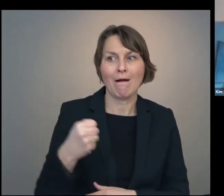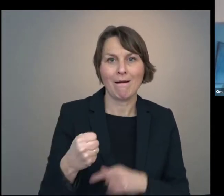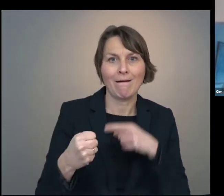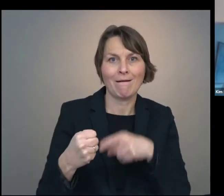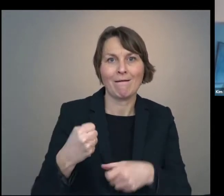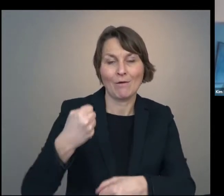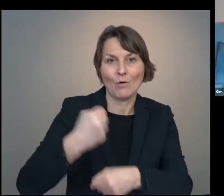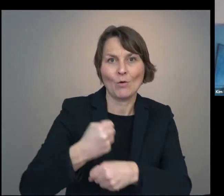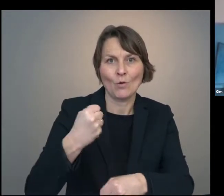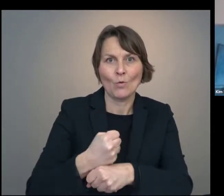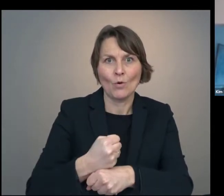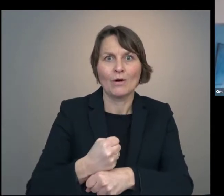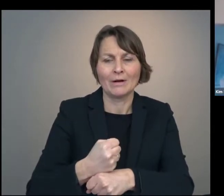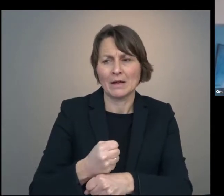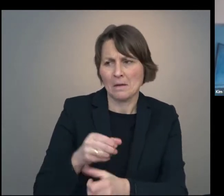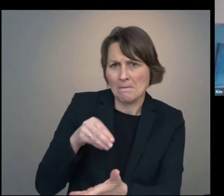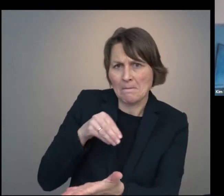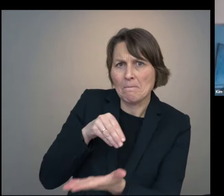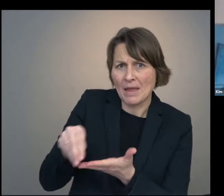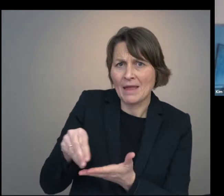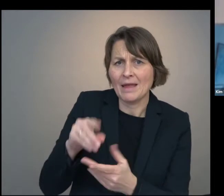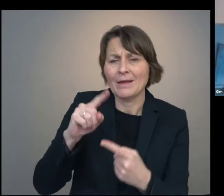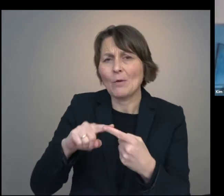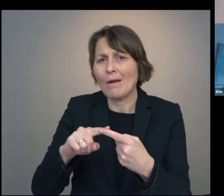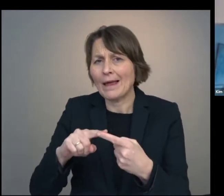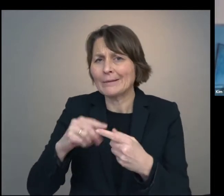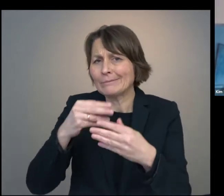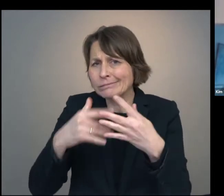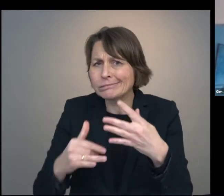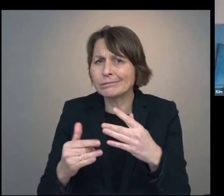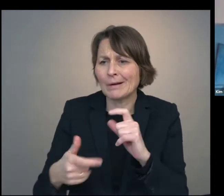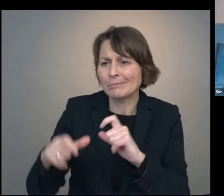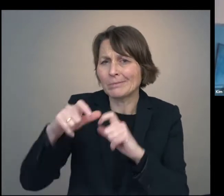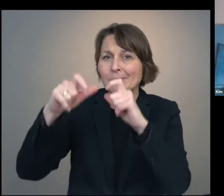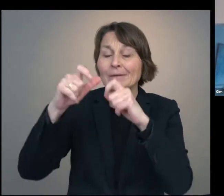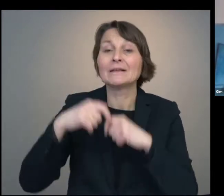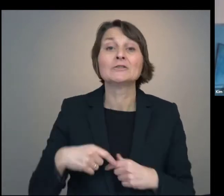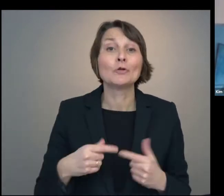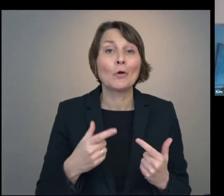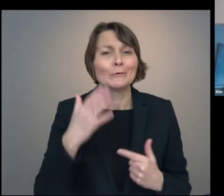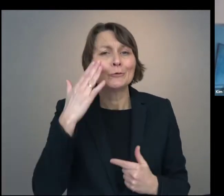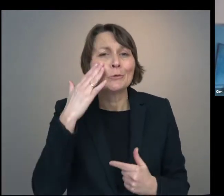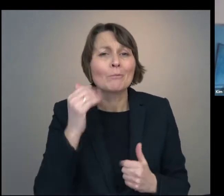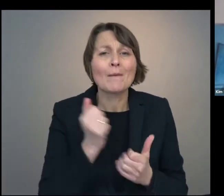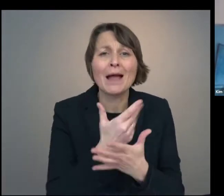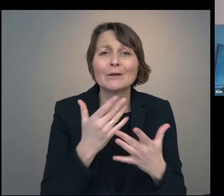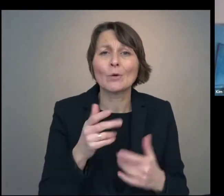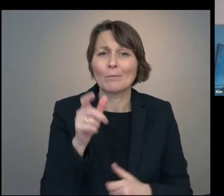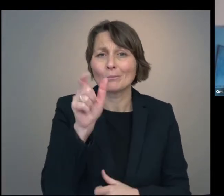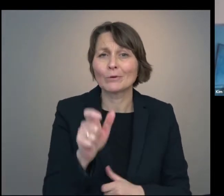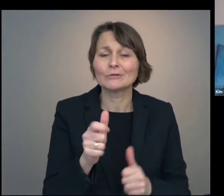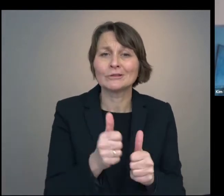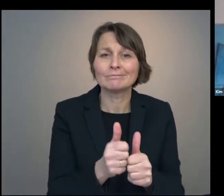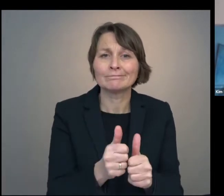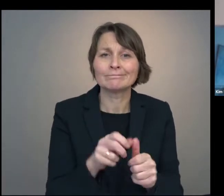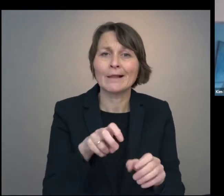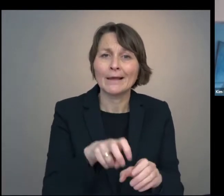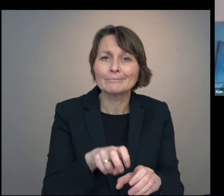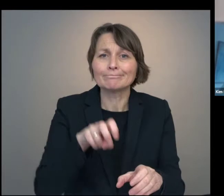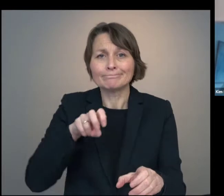other overheads. And it's fair to say, I think, that anyone who takes a step back from Umbraco